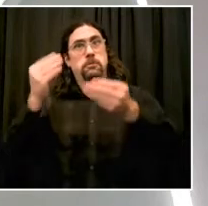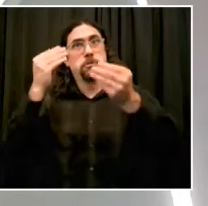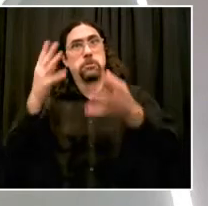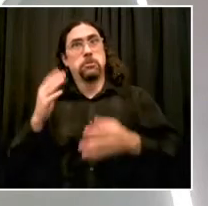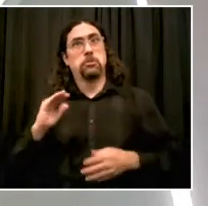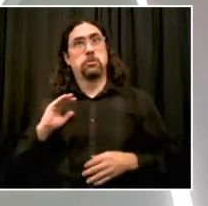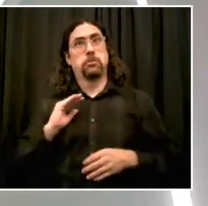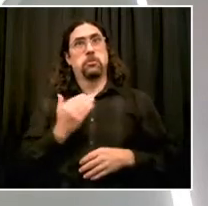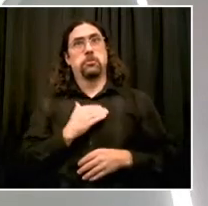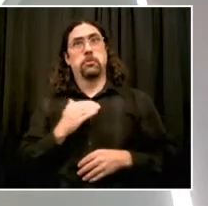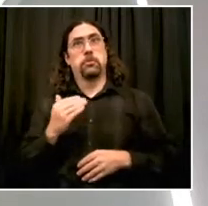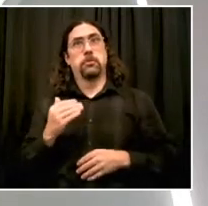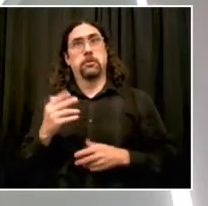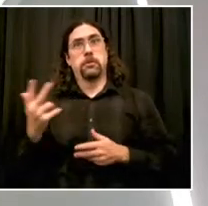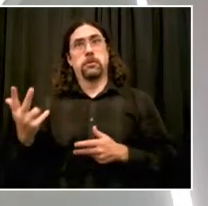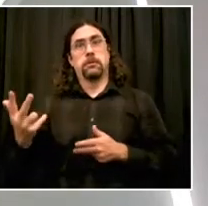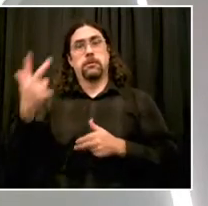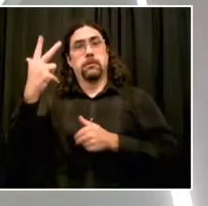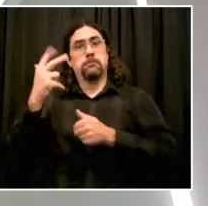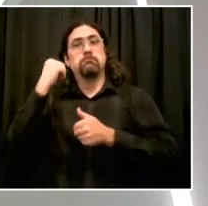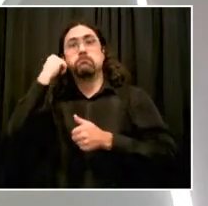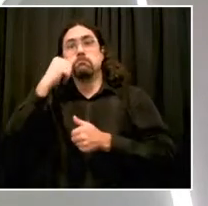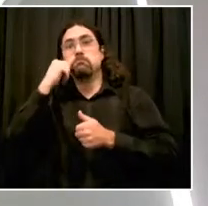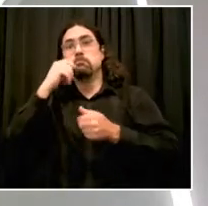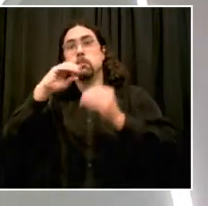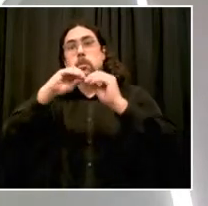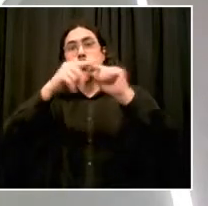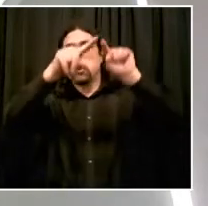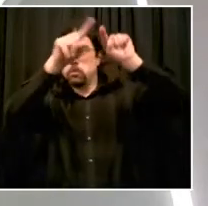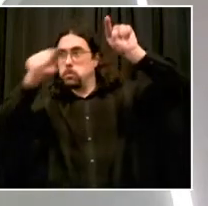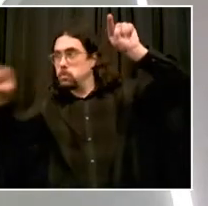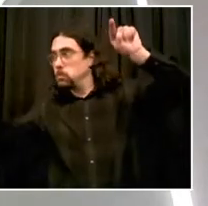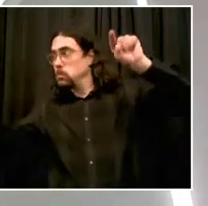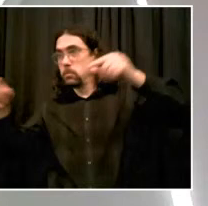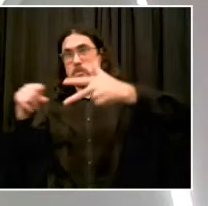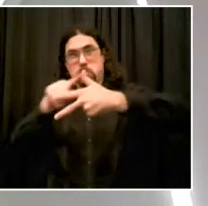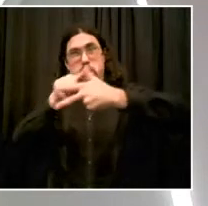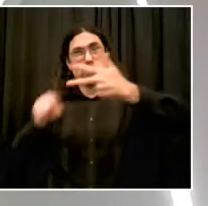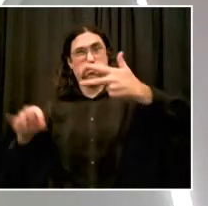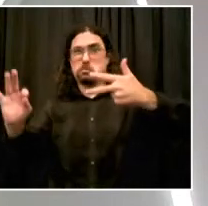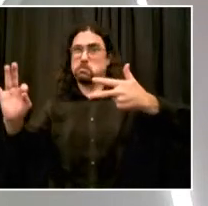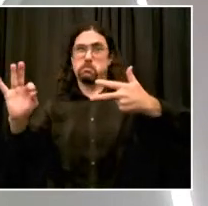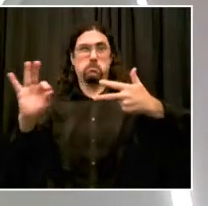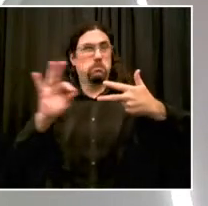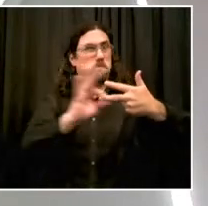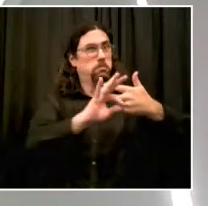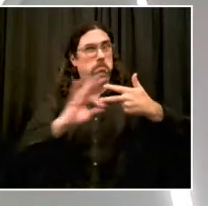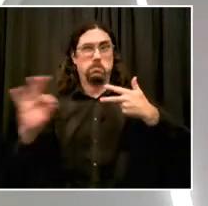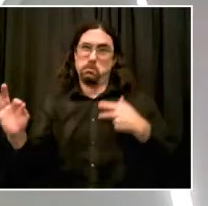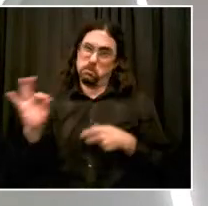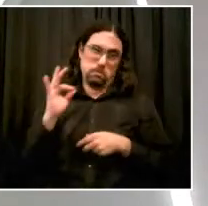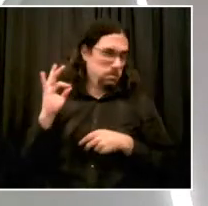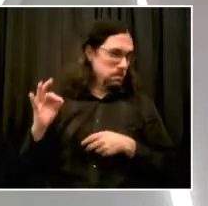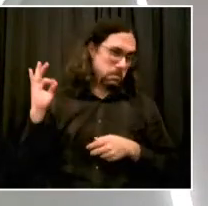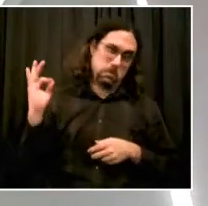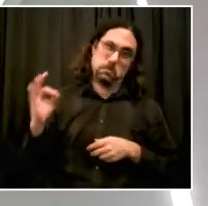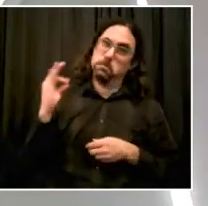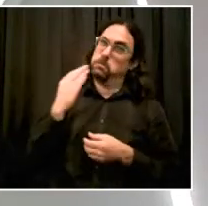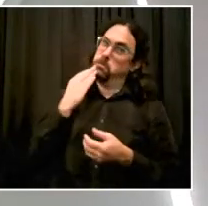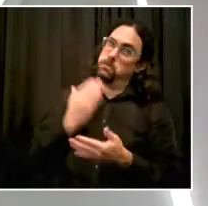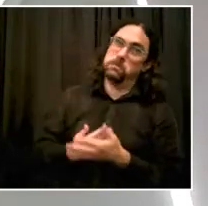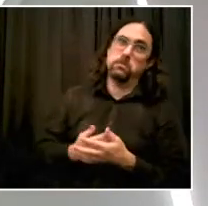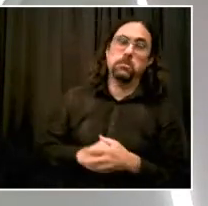for our work here in New York City. Specific to your question about the monitoring of wastewater, sludge,